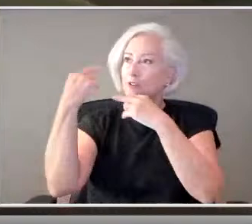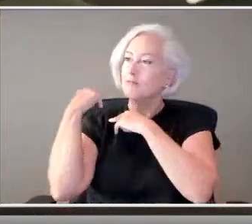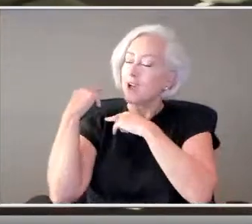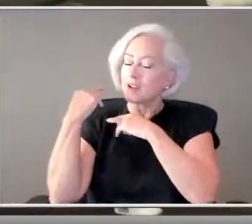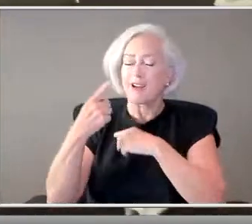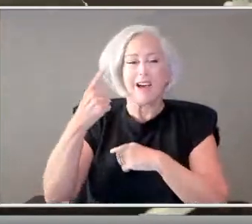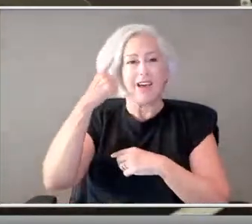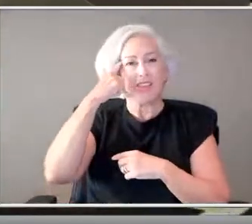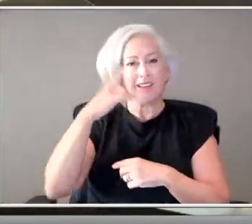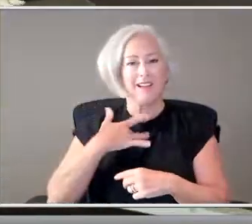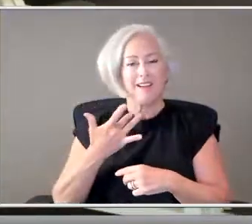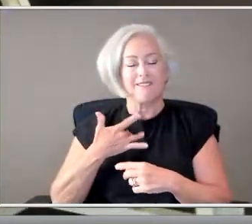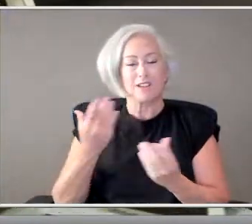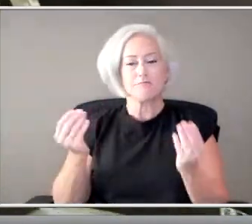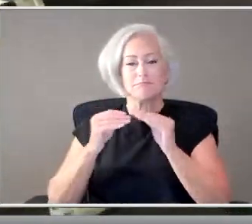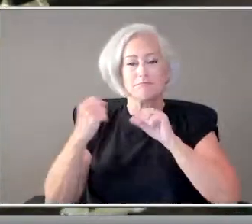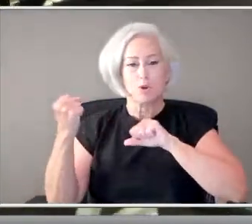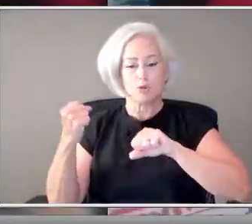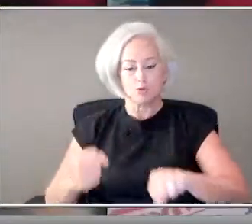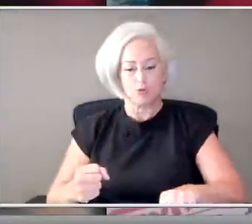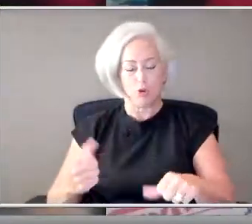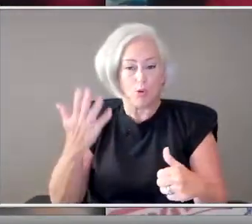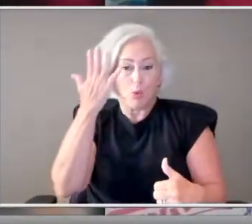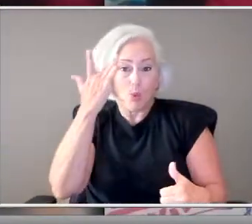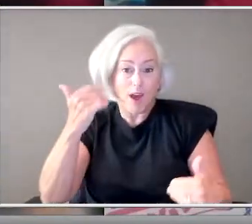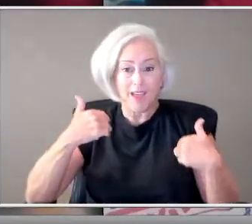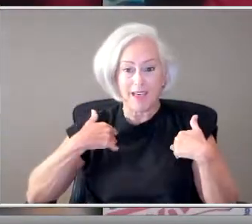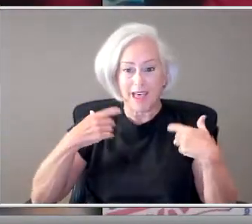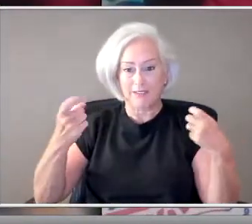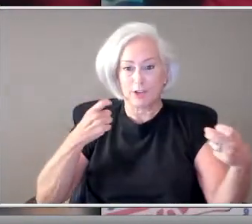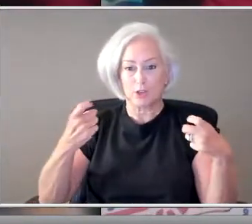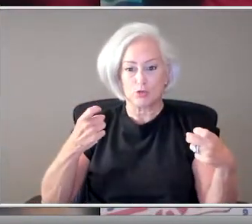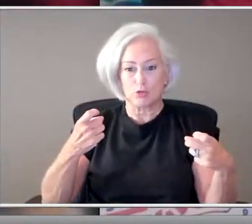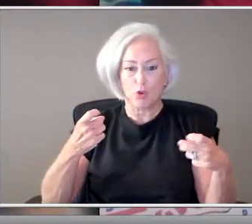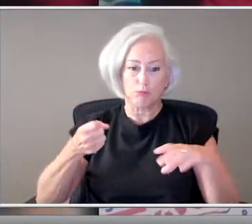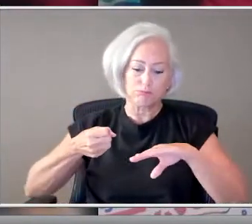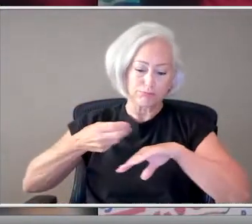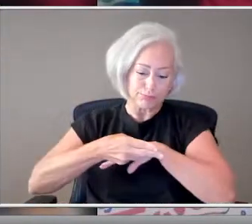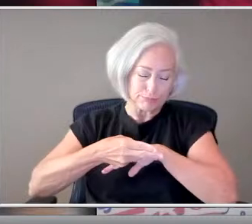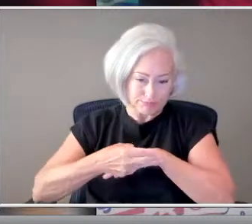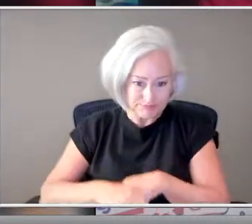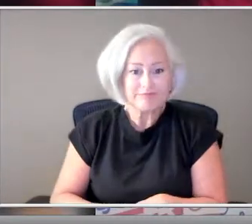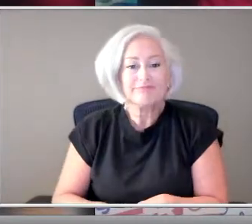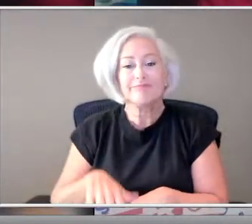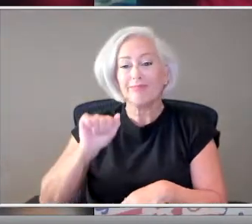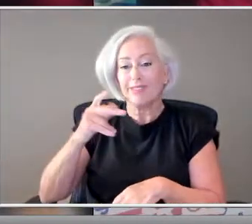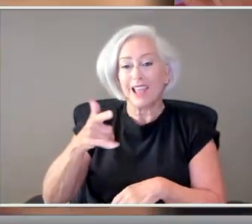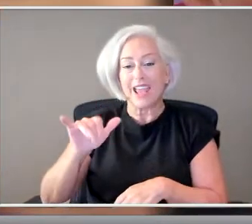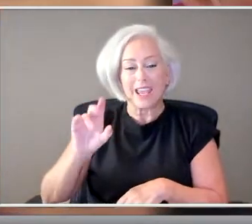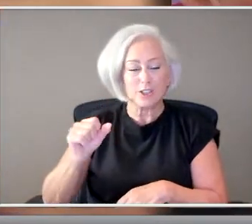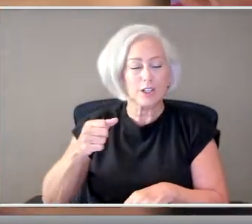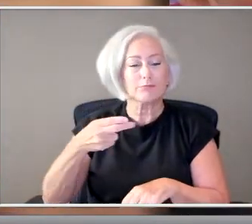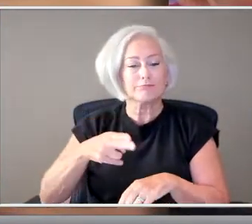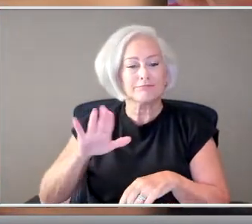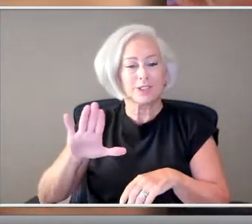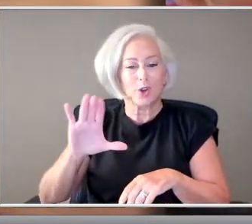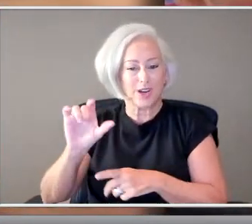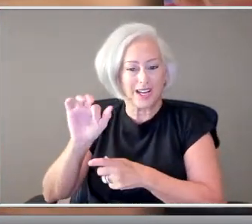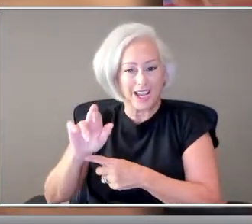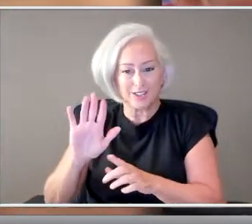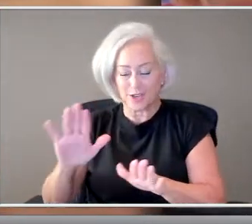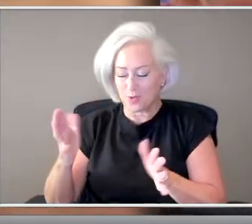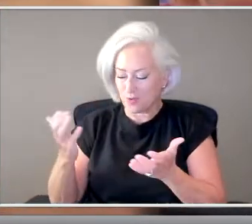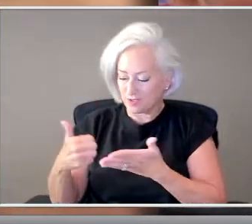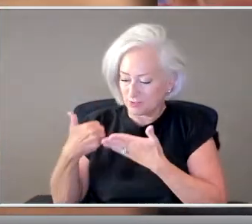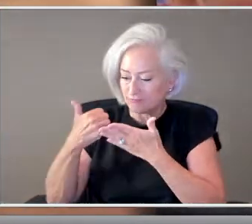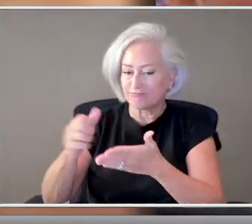I had control over something. Angela beat her cancer and wants to help others facing breast cancer diagnoses. She's getting